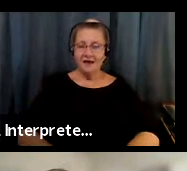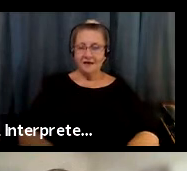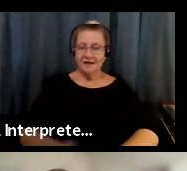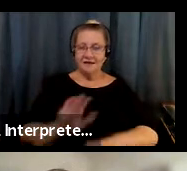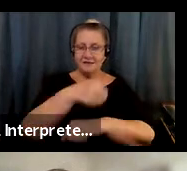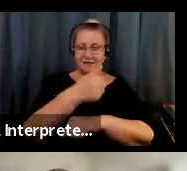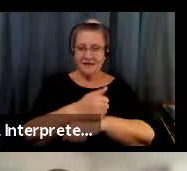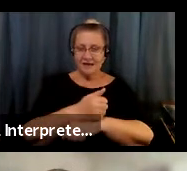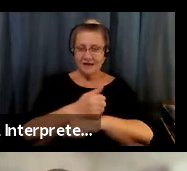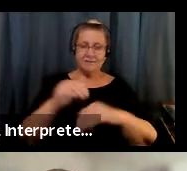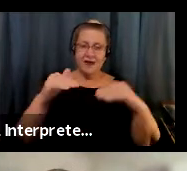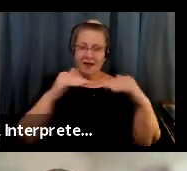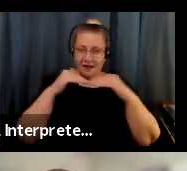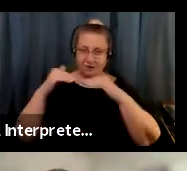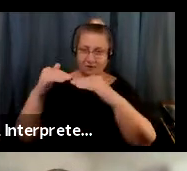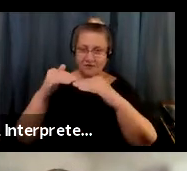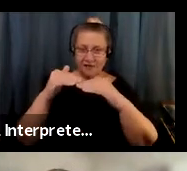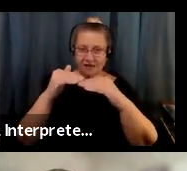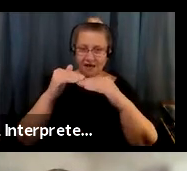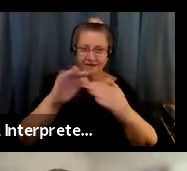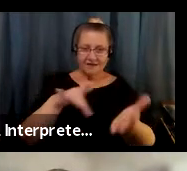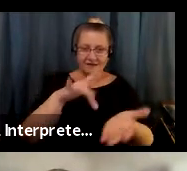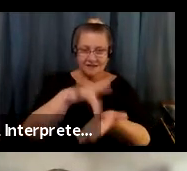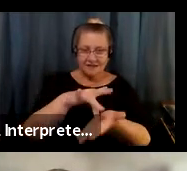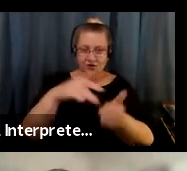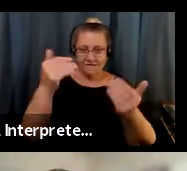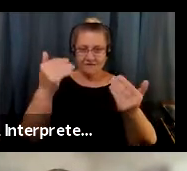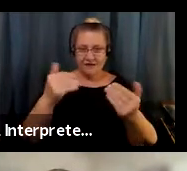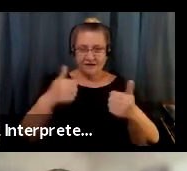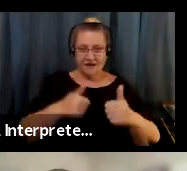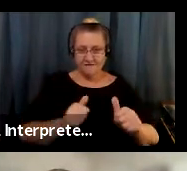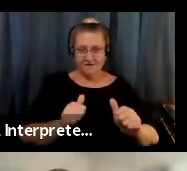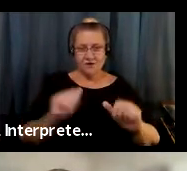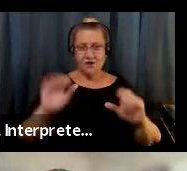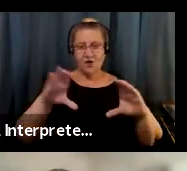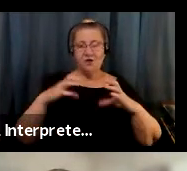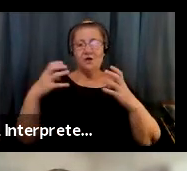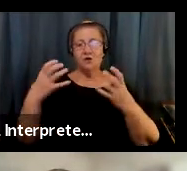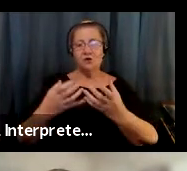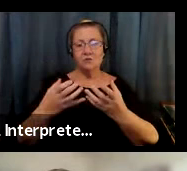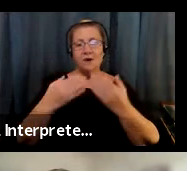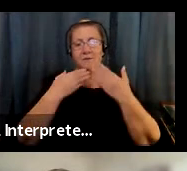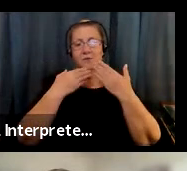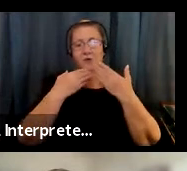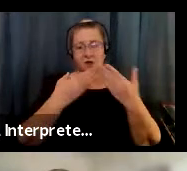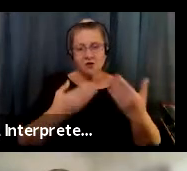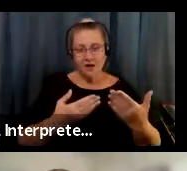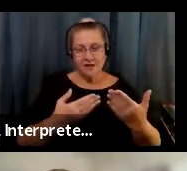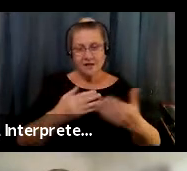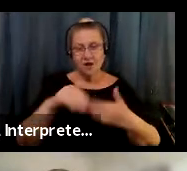the heart of these efforts. The group appreciated the insights and the data